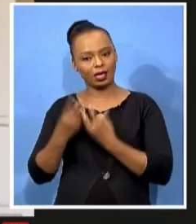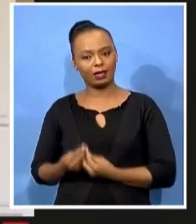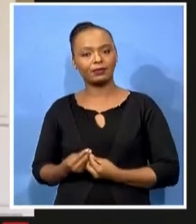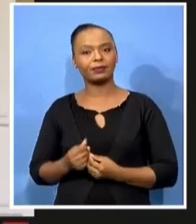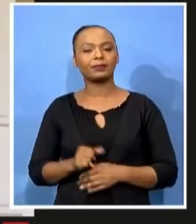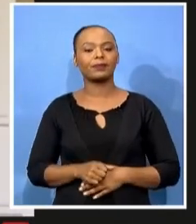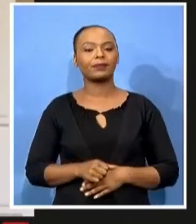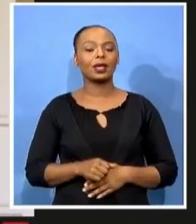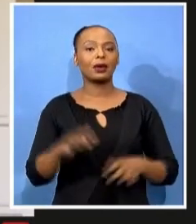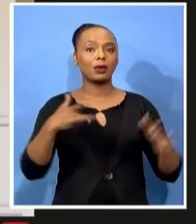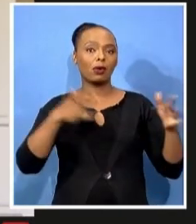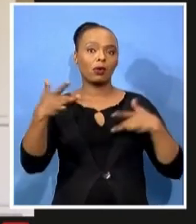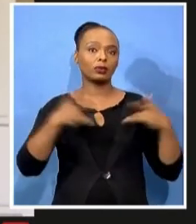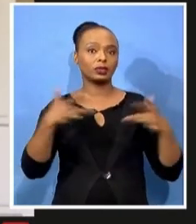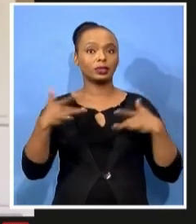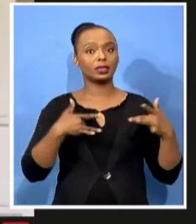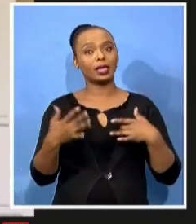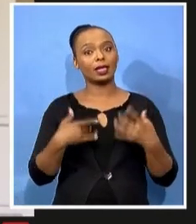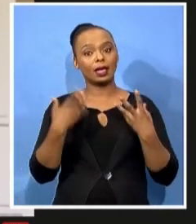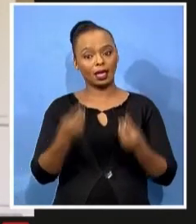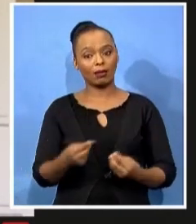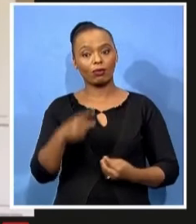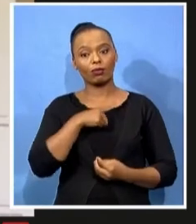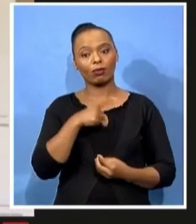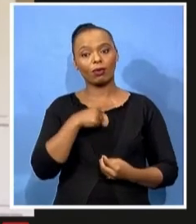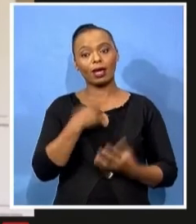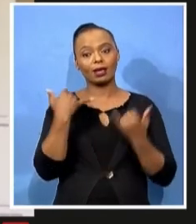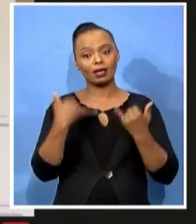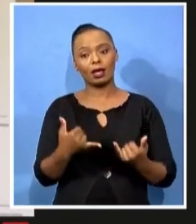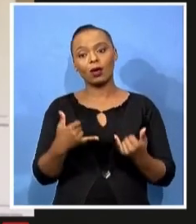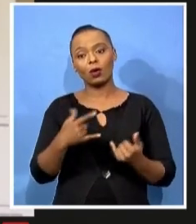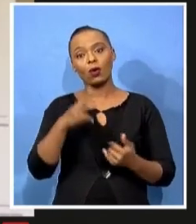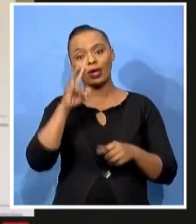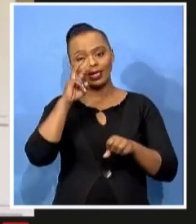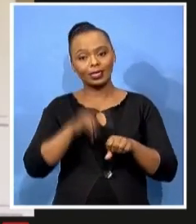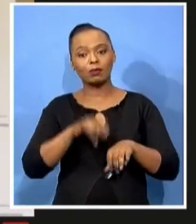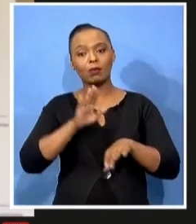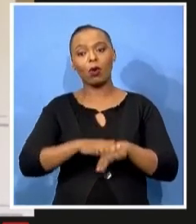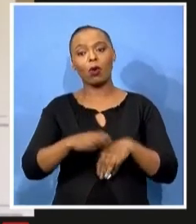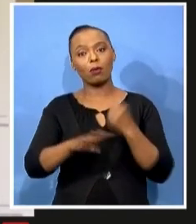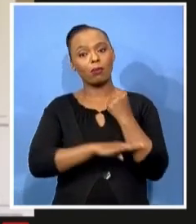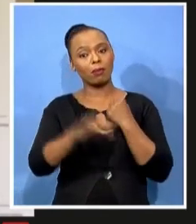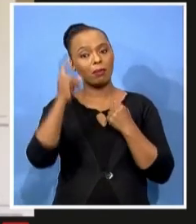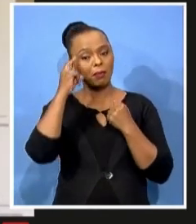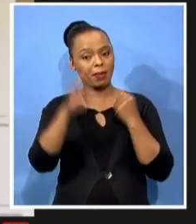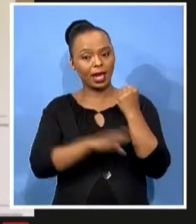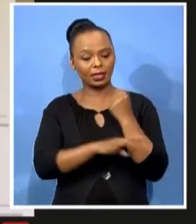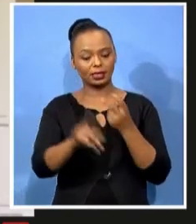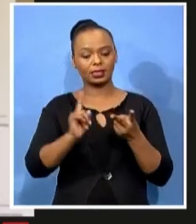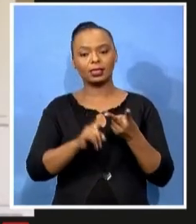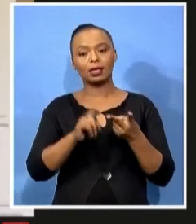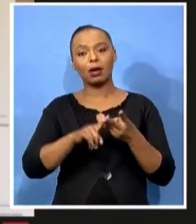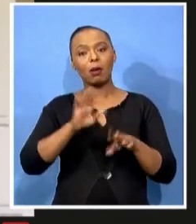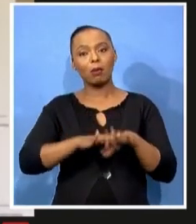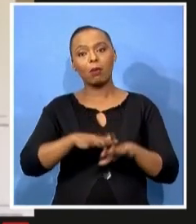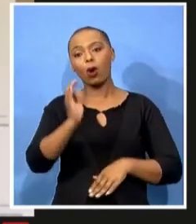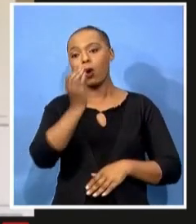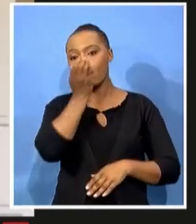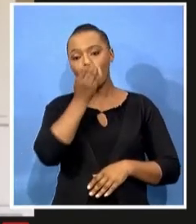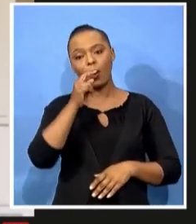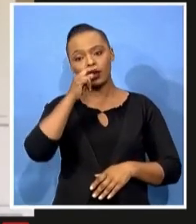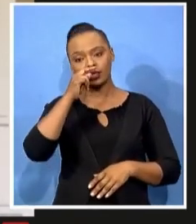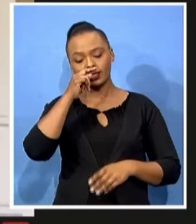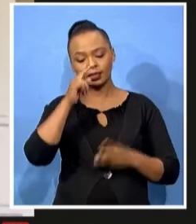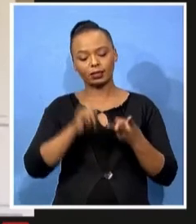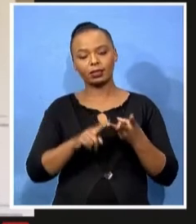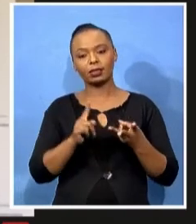demand on beds, huge demand on oxygen, and demand for additional staff. So we have asked that there must